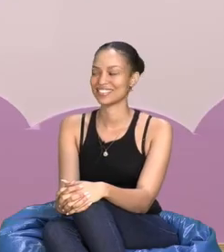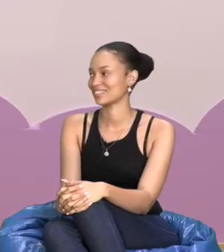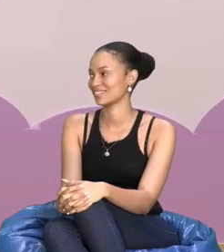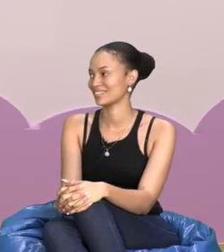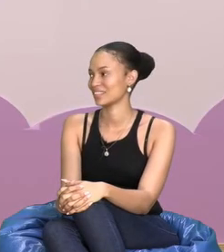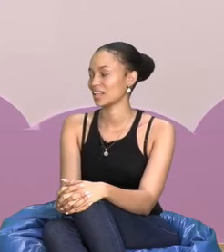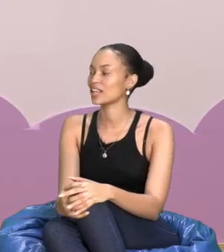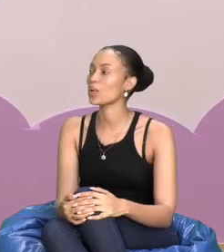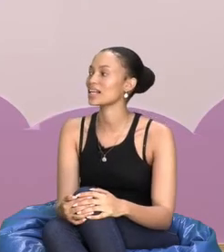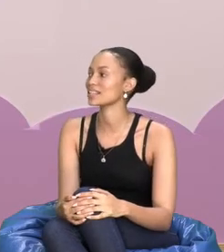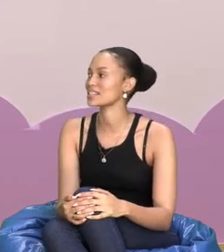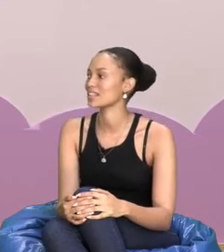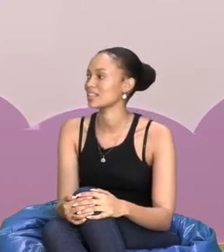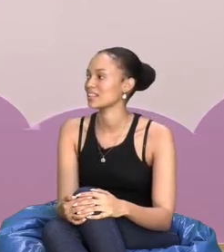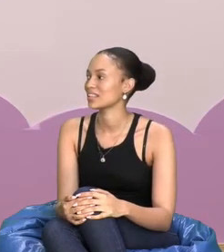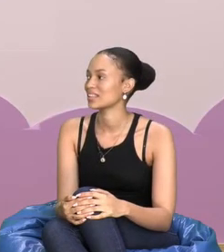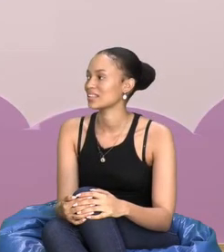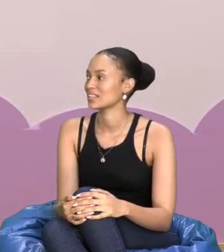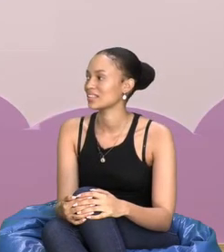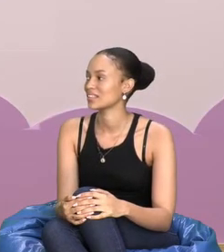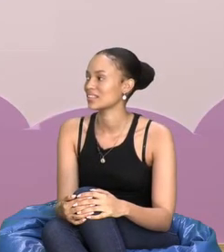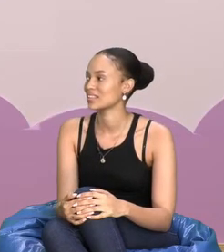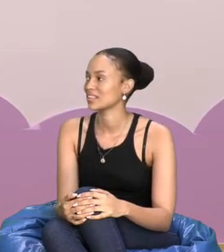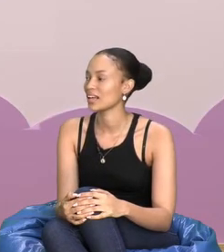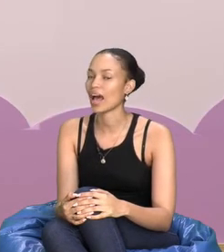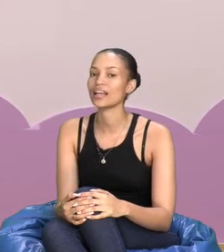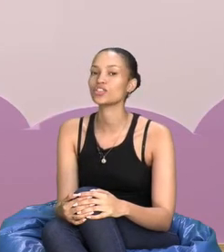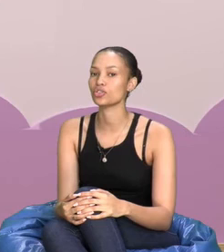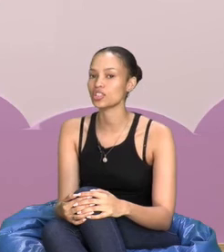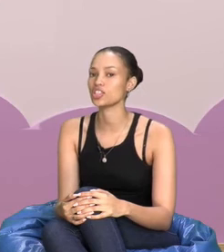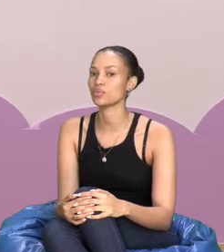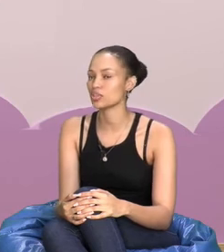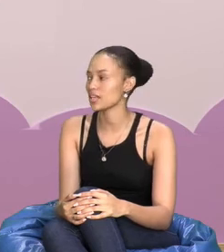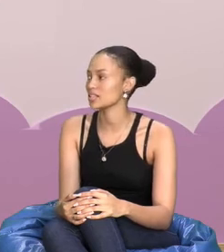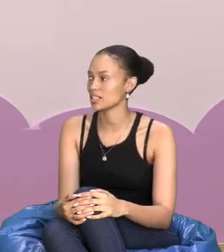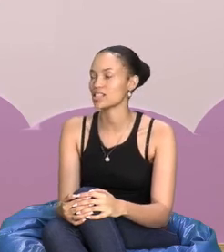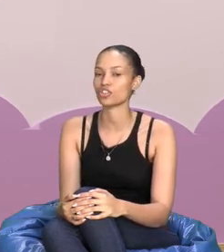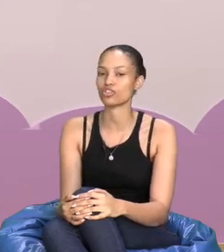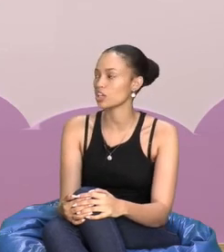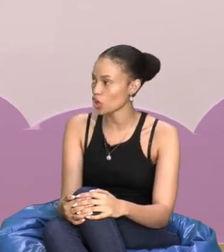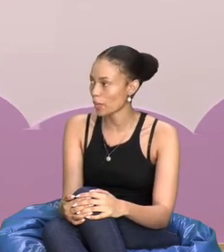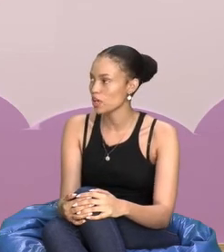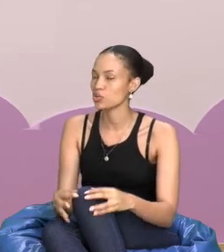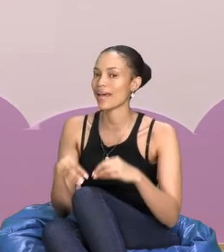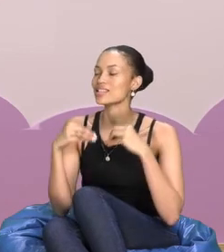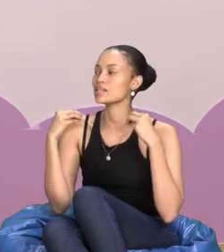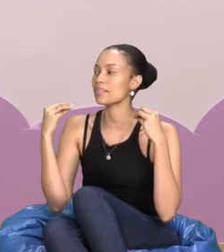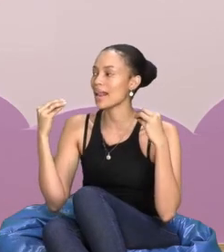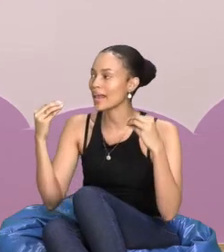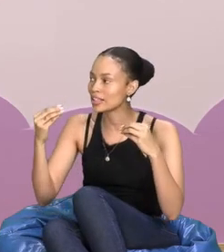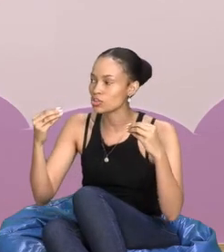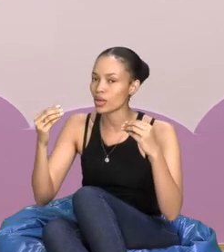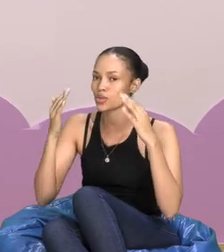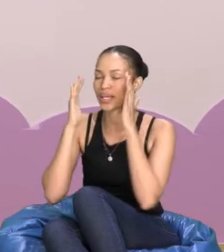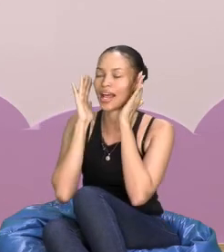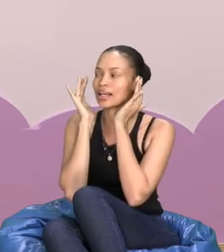That was amazing. It was. Really, I always learn a lot, hey? I do. Teacher Musa does such a great job to